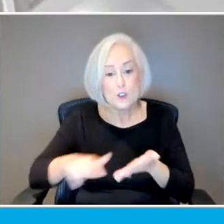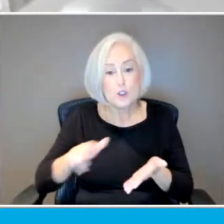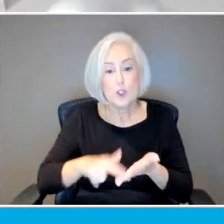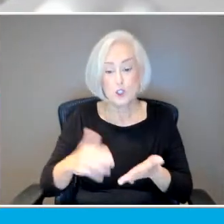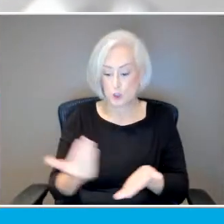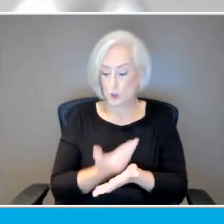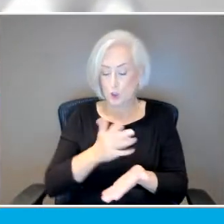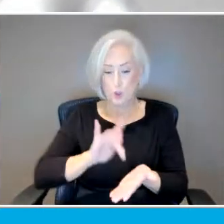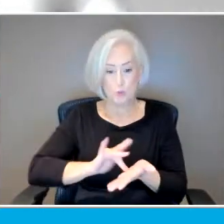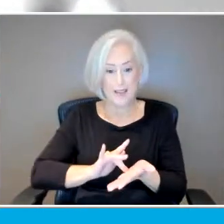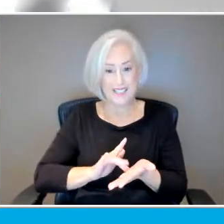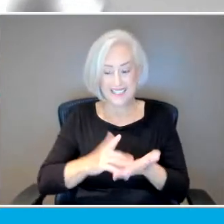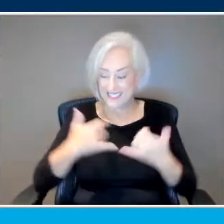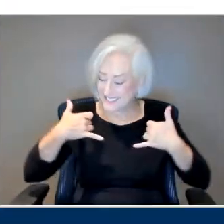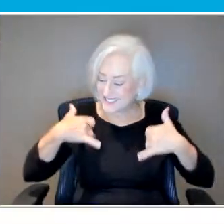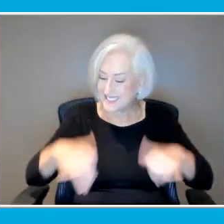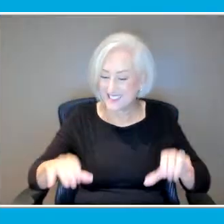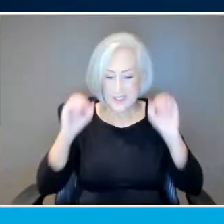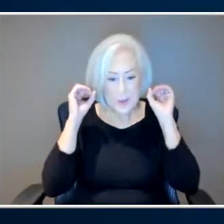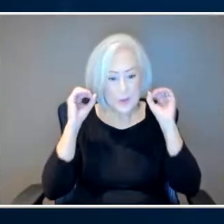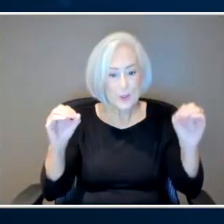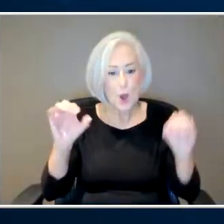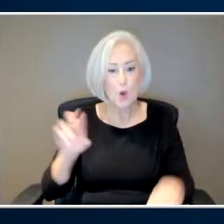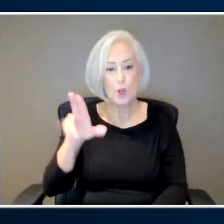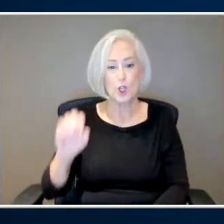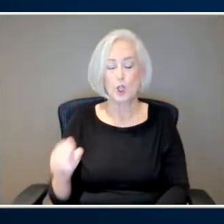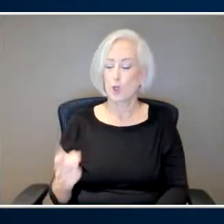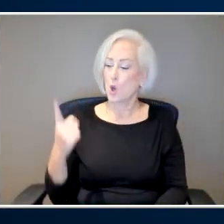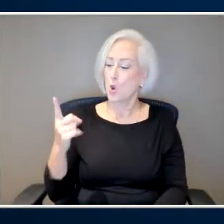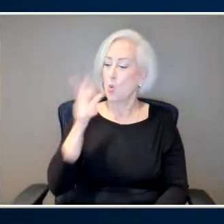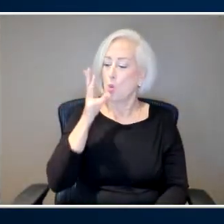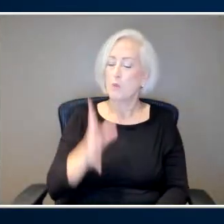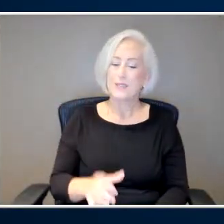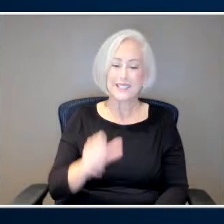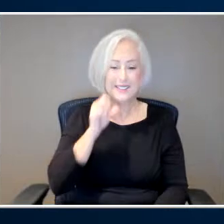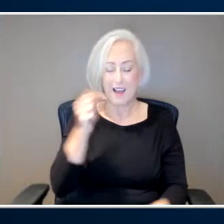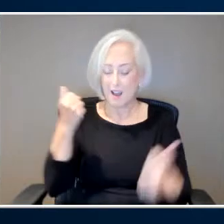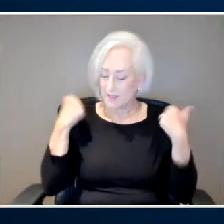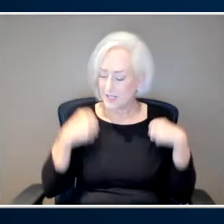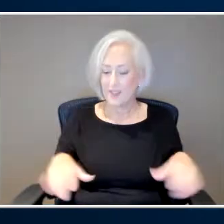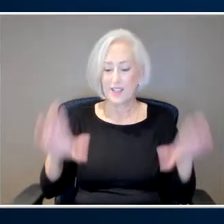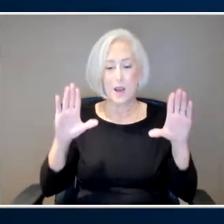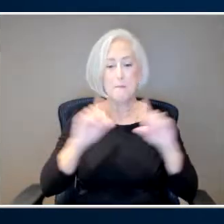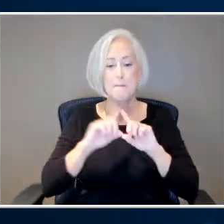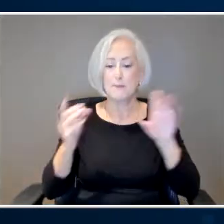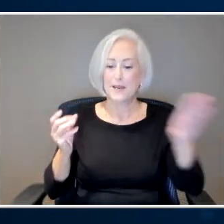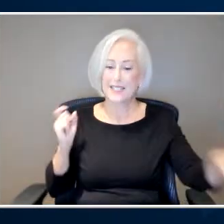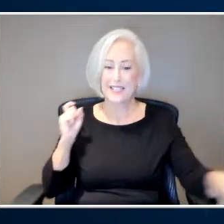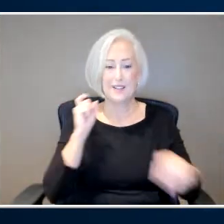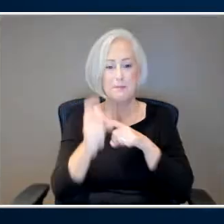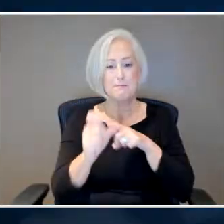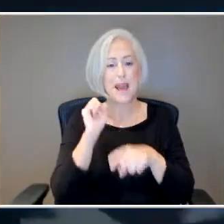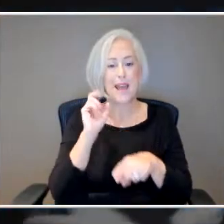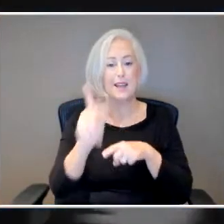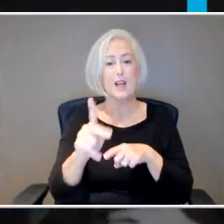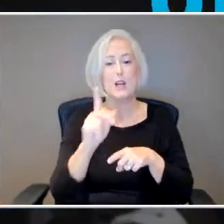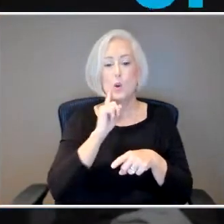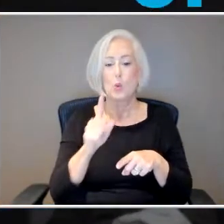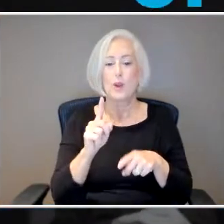cure. Meet one woman who is not giving up, but is giving back in the face of a terminal diagnosis. Wednesday at